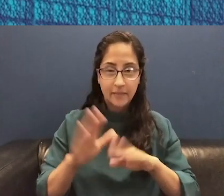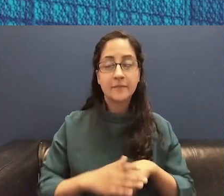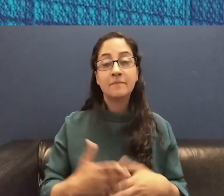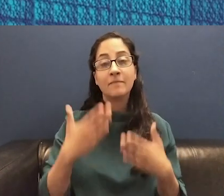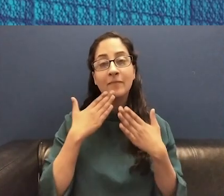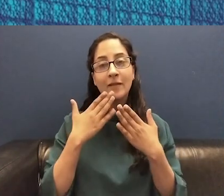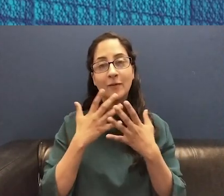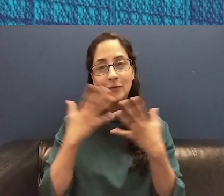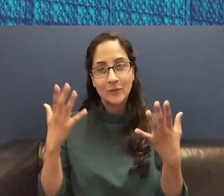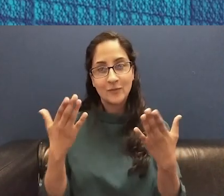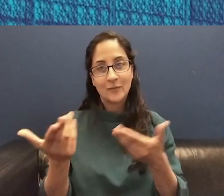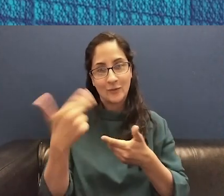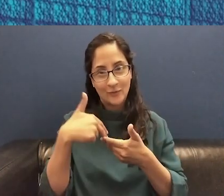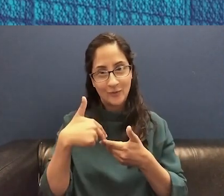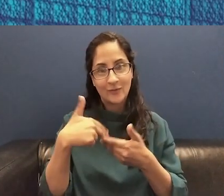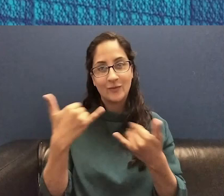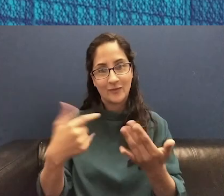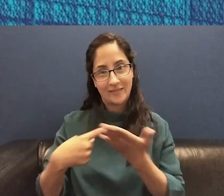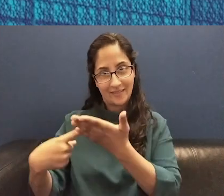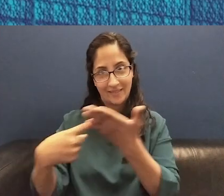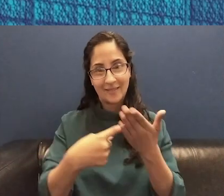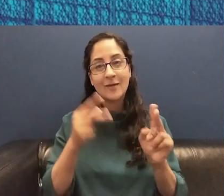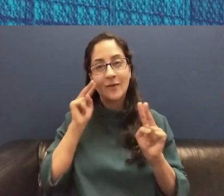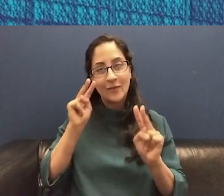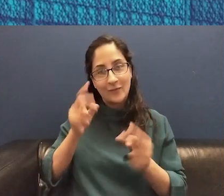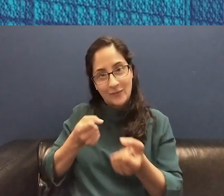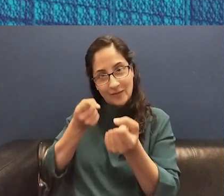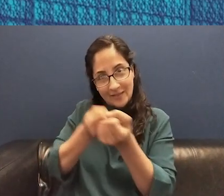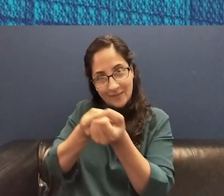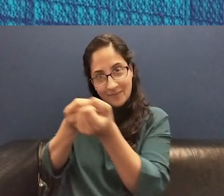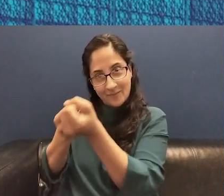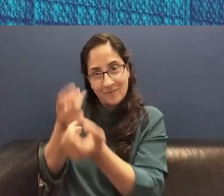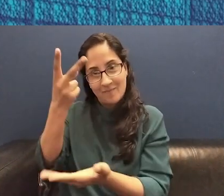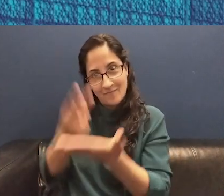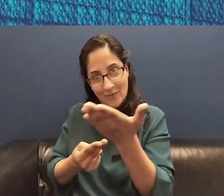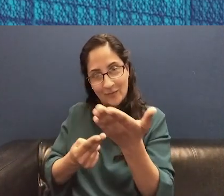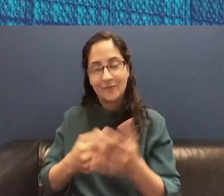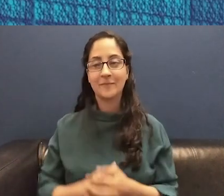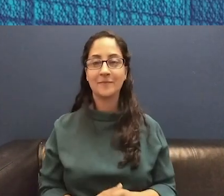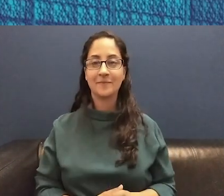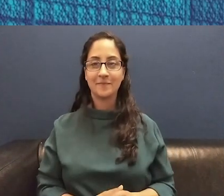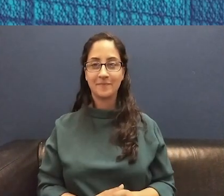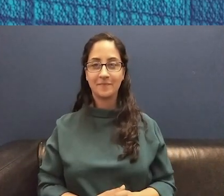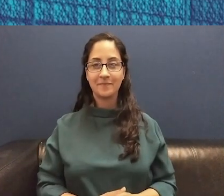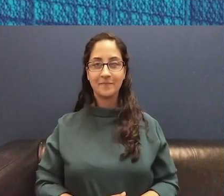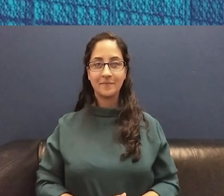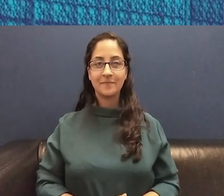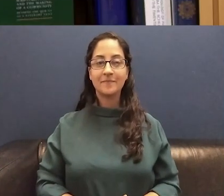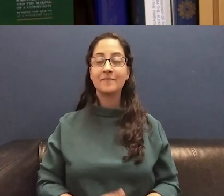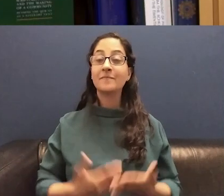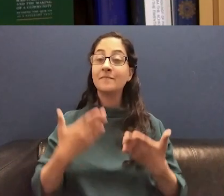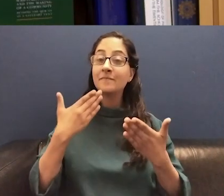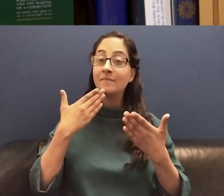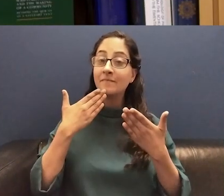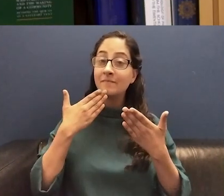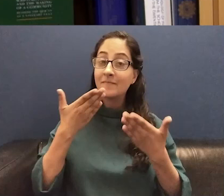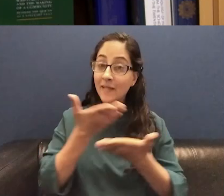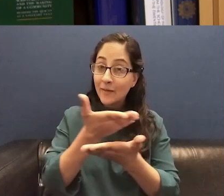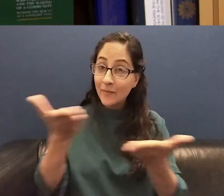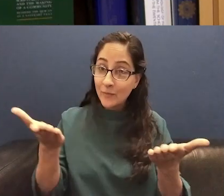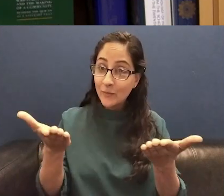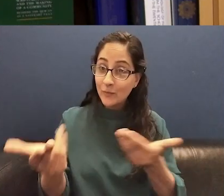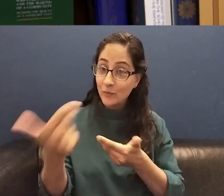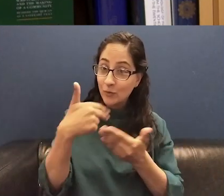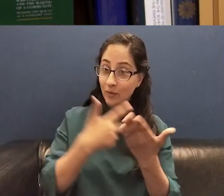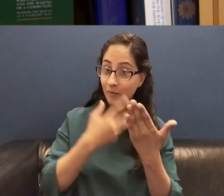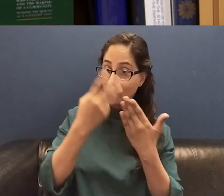a privilege to be able to speak to you both today, and we look forward to supporting you both. Thank you. I would like to